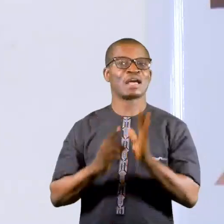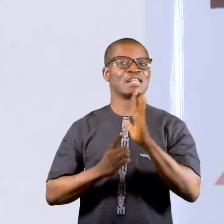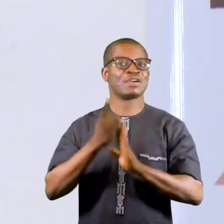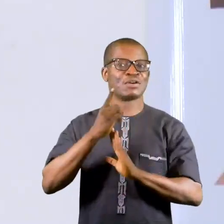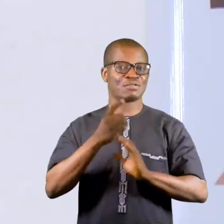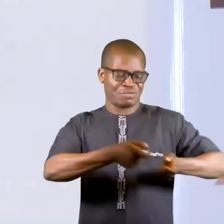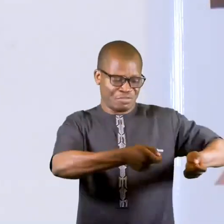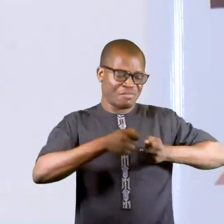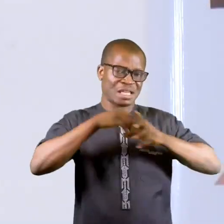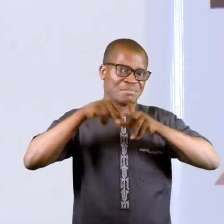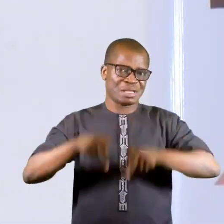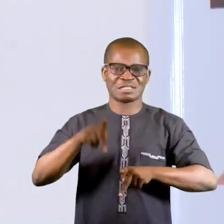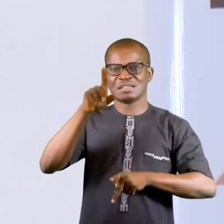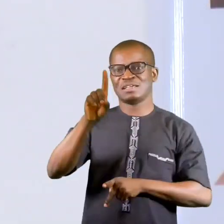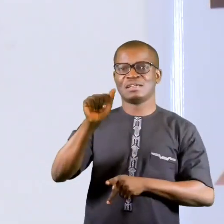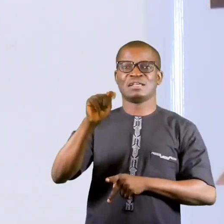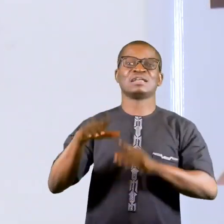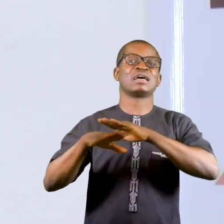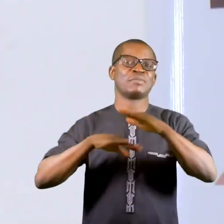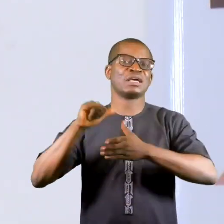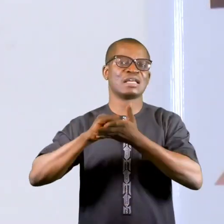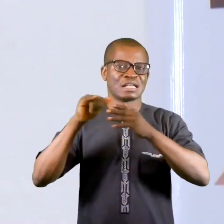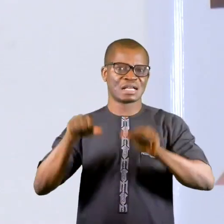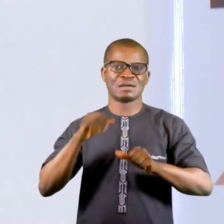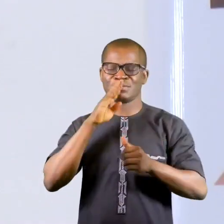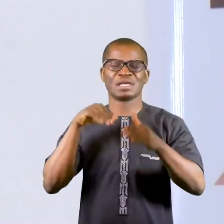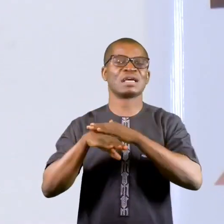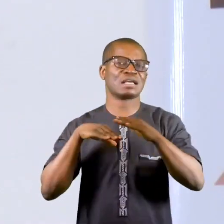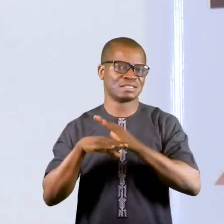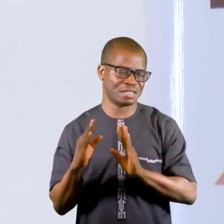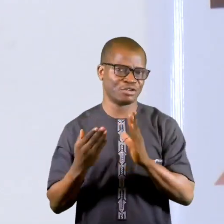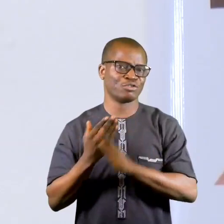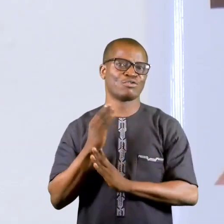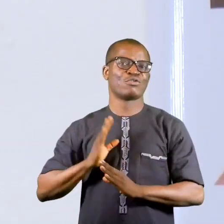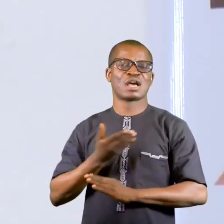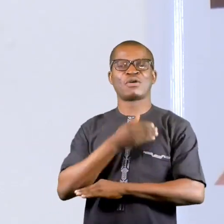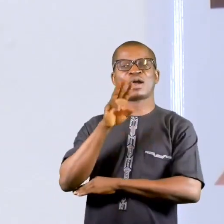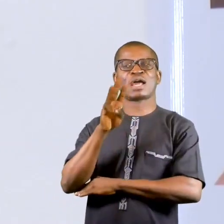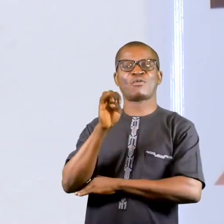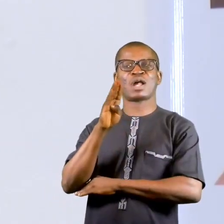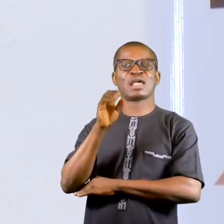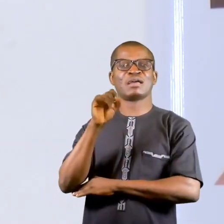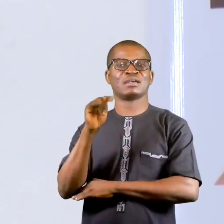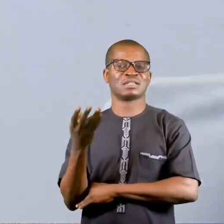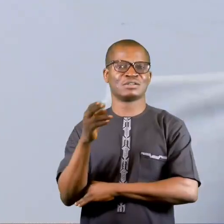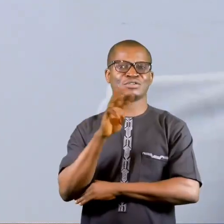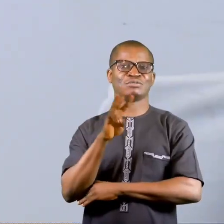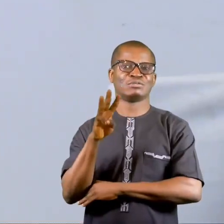We have developed a trafficking in persons database, which can be accessed via our website